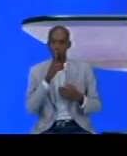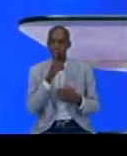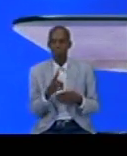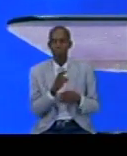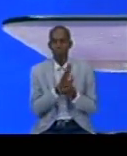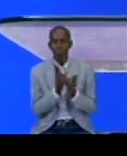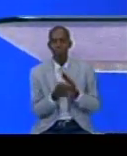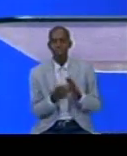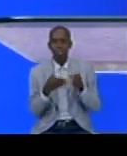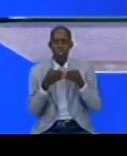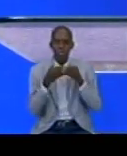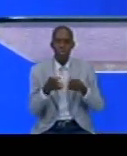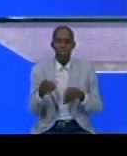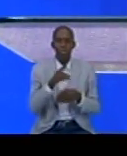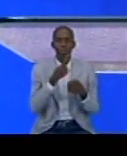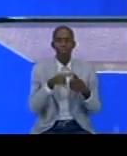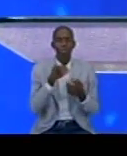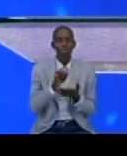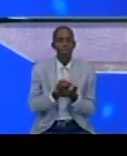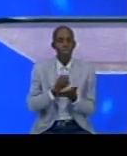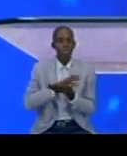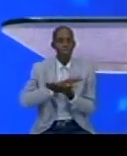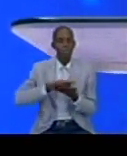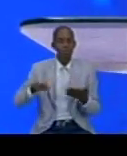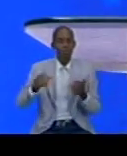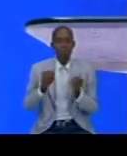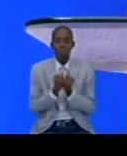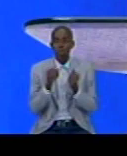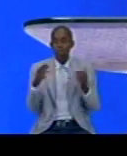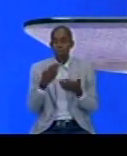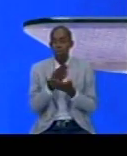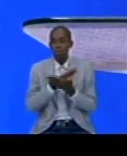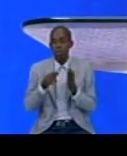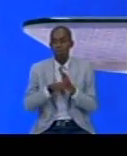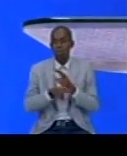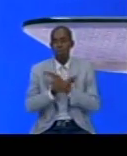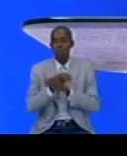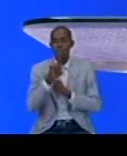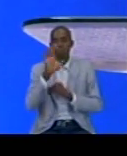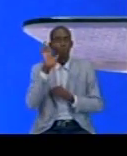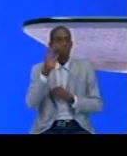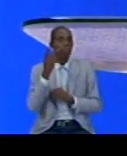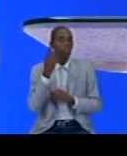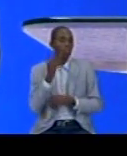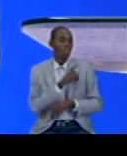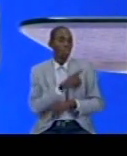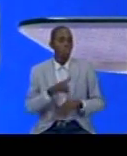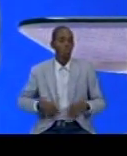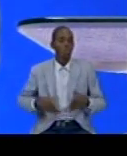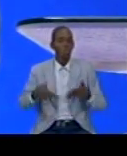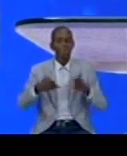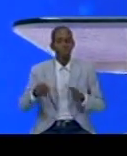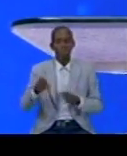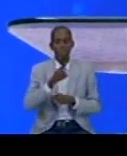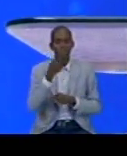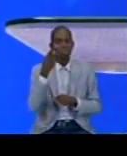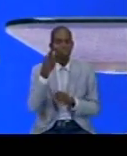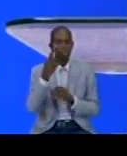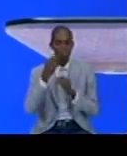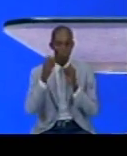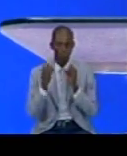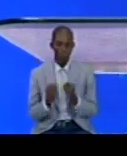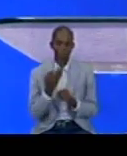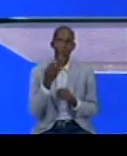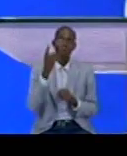you lead them to that sanctification, that without holiness no man shall see the Lord. And then you let them seek the power of